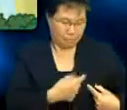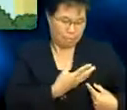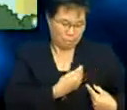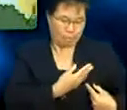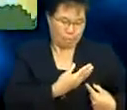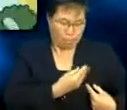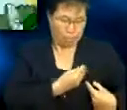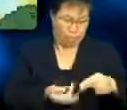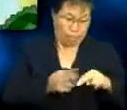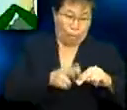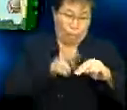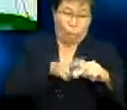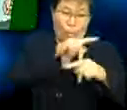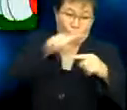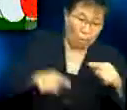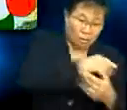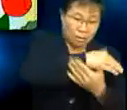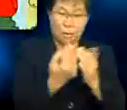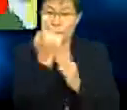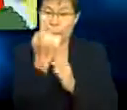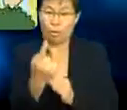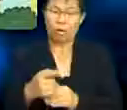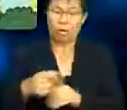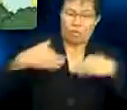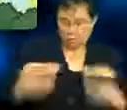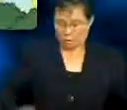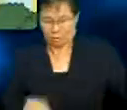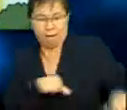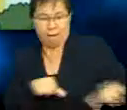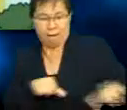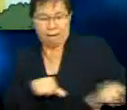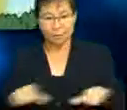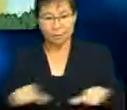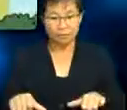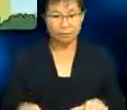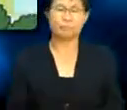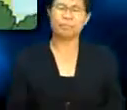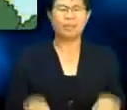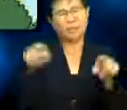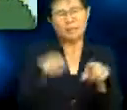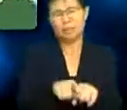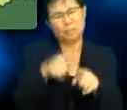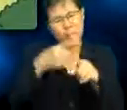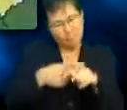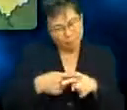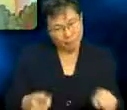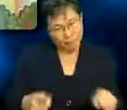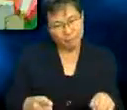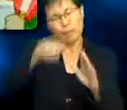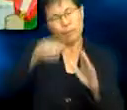However, the heartbeat can increase when someone does a physical activity.